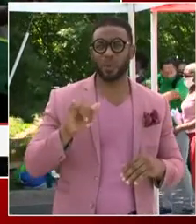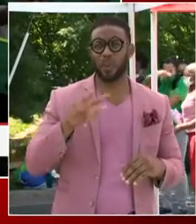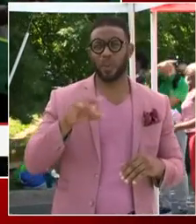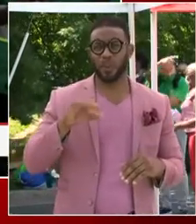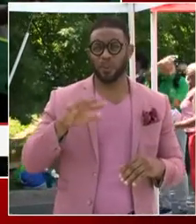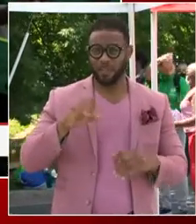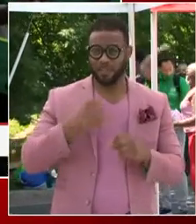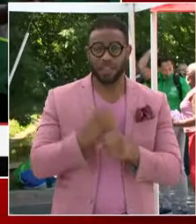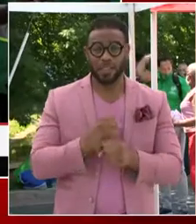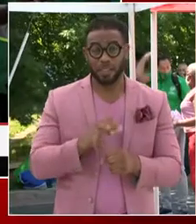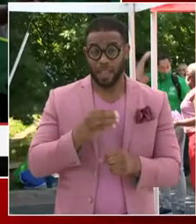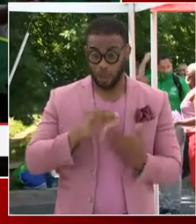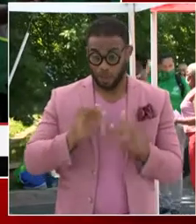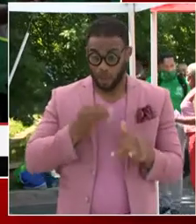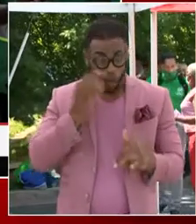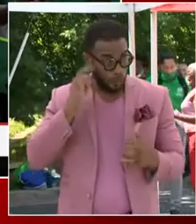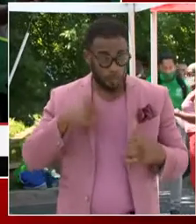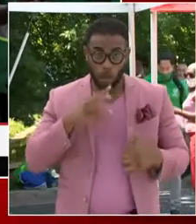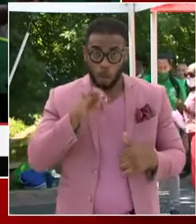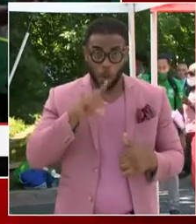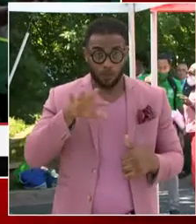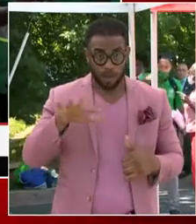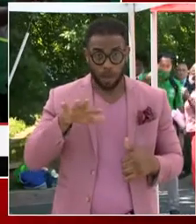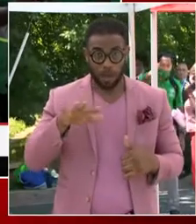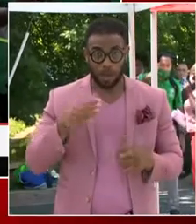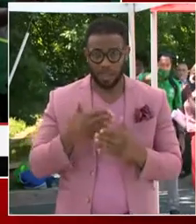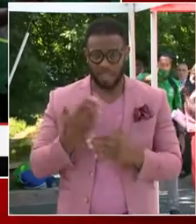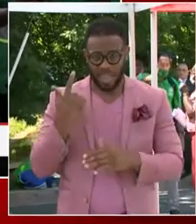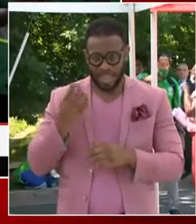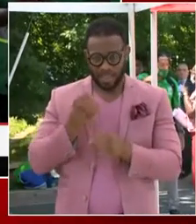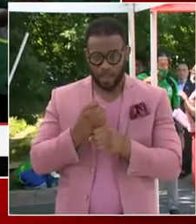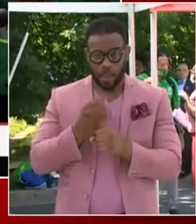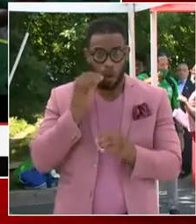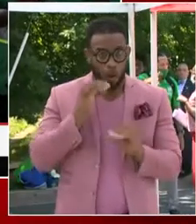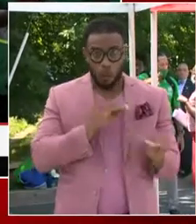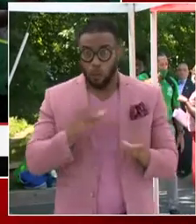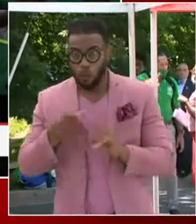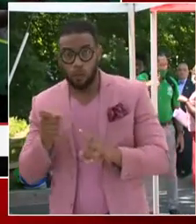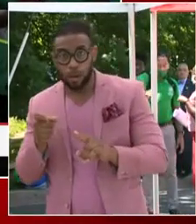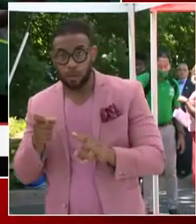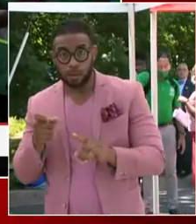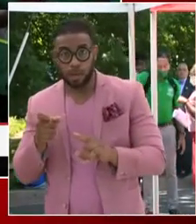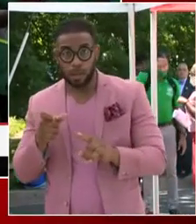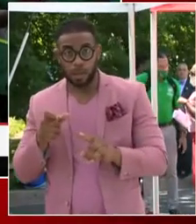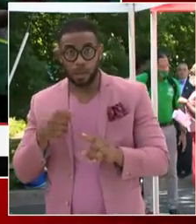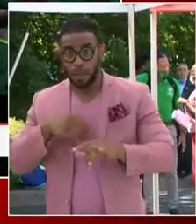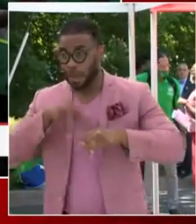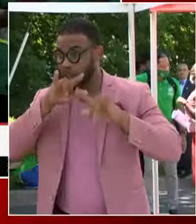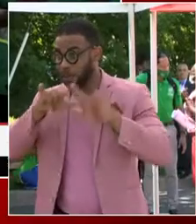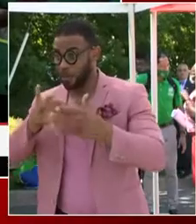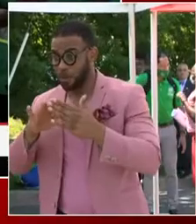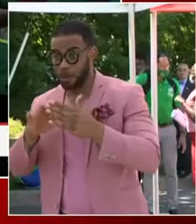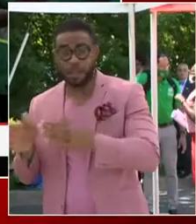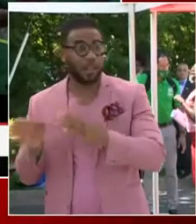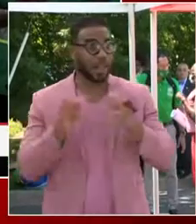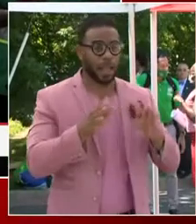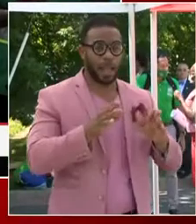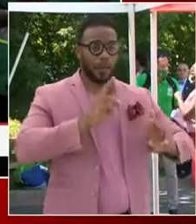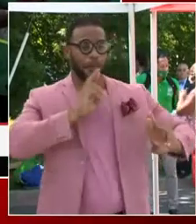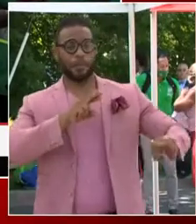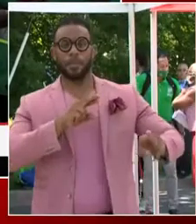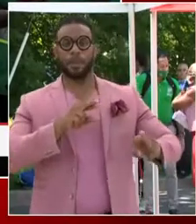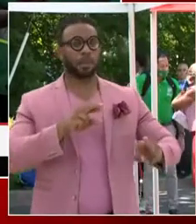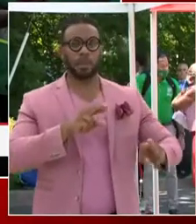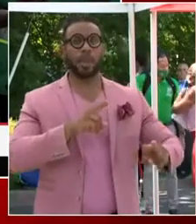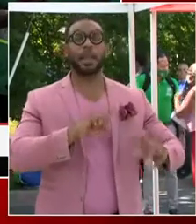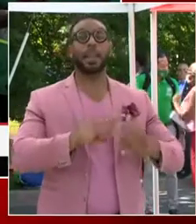say community, that's home for me. So within the last year, home moved from me having love for my community than having that